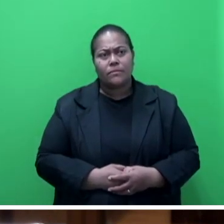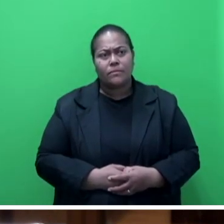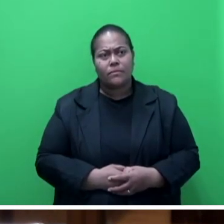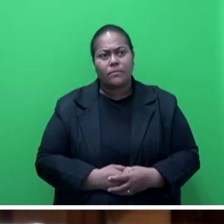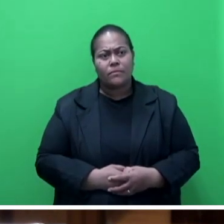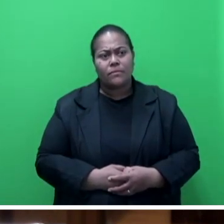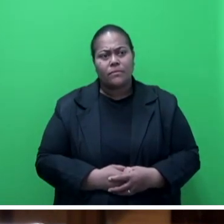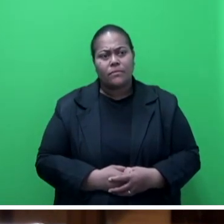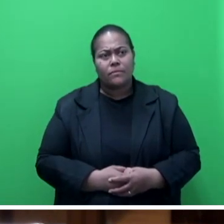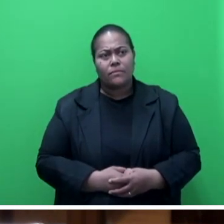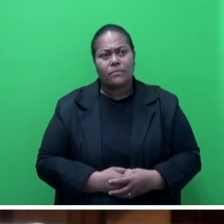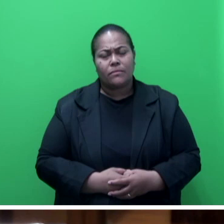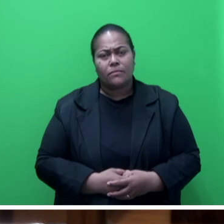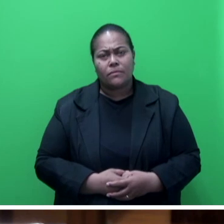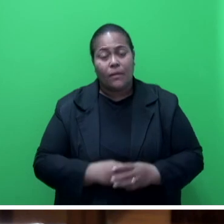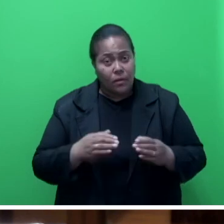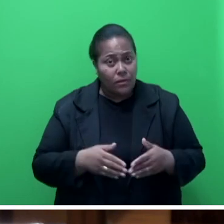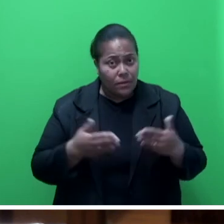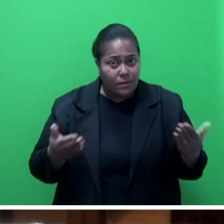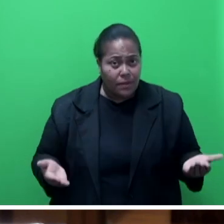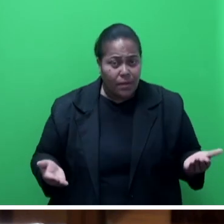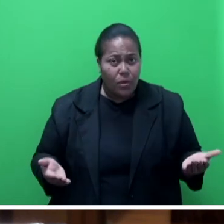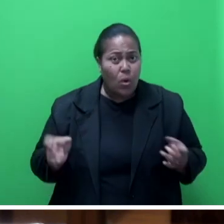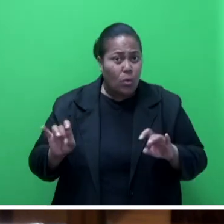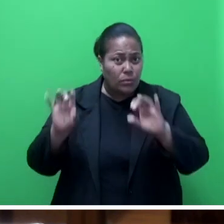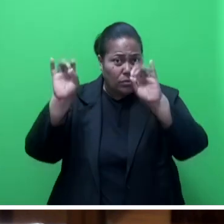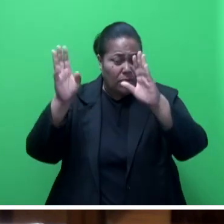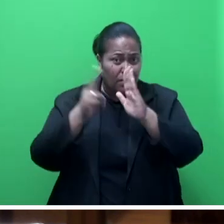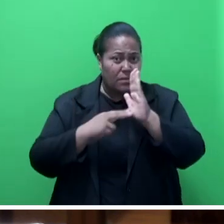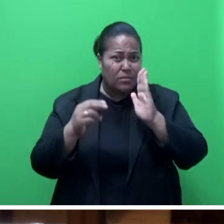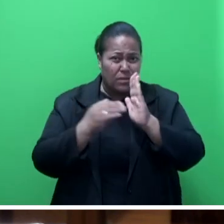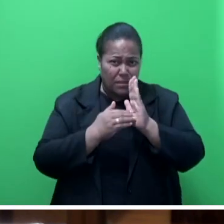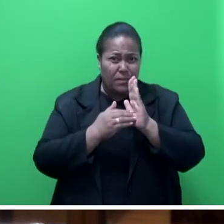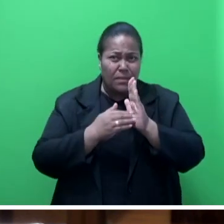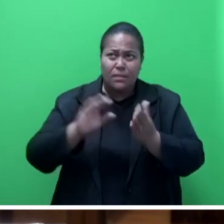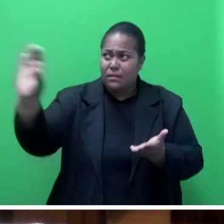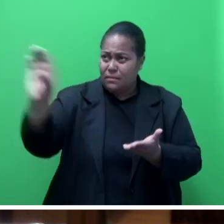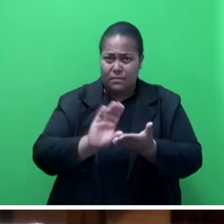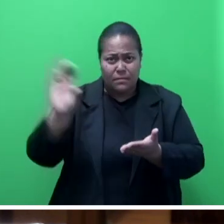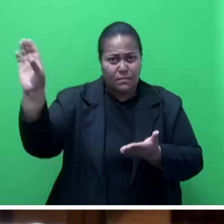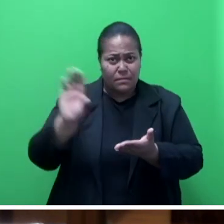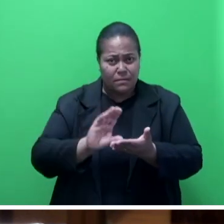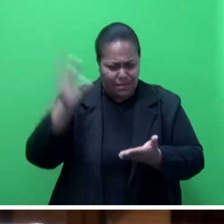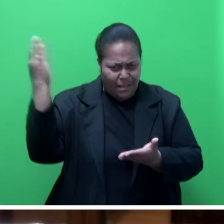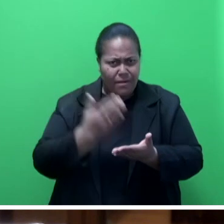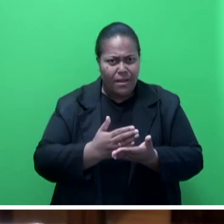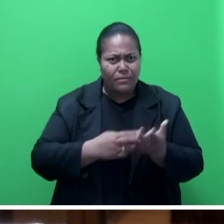Honorable Speaker, Order. right now, Australia and New Zealand are giving direct budgetary support to Fiji.